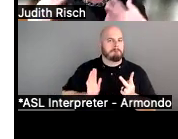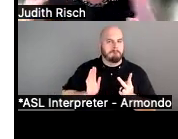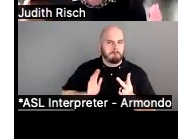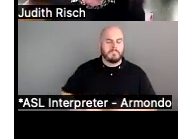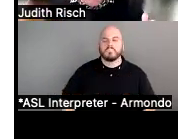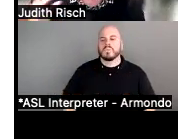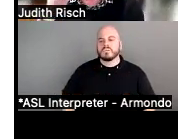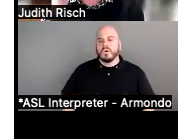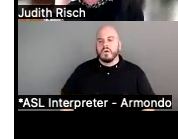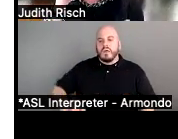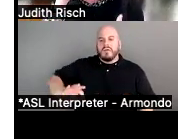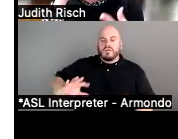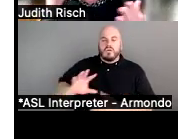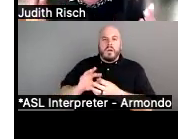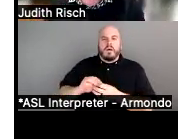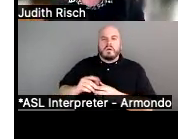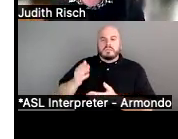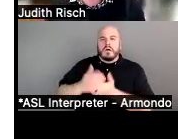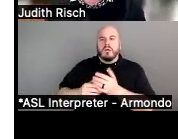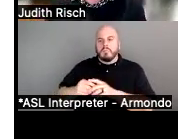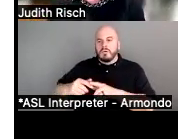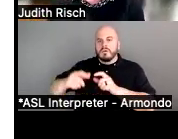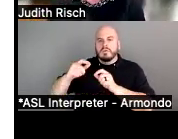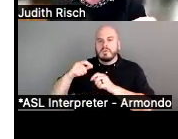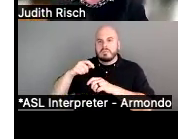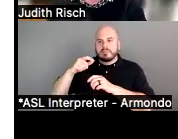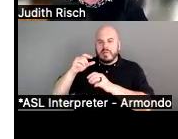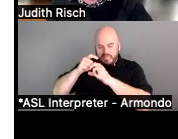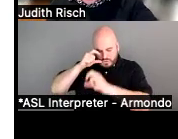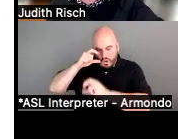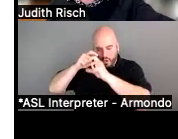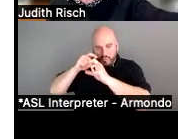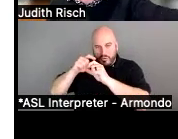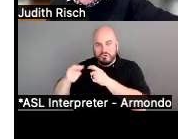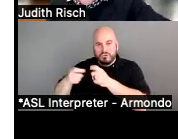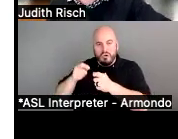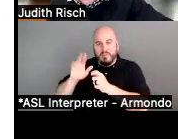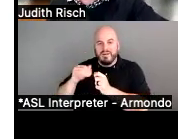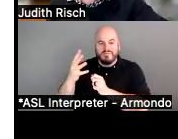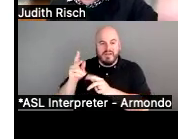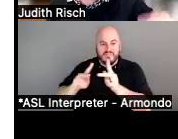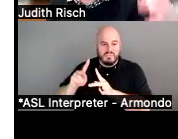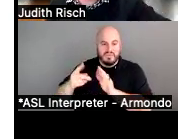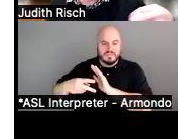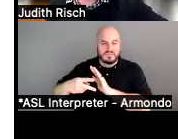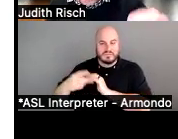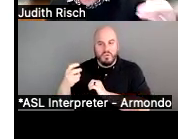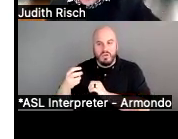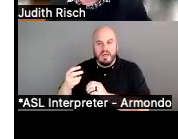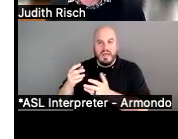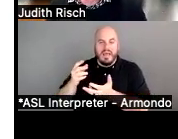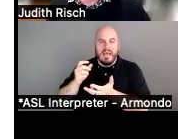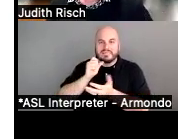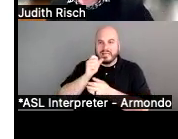some telescope control used by 5 people and it's a specific program installed on a computer, it is not covered